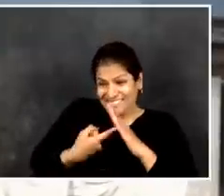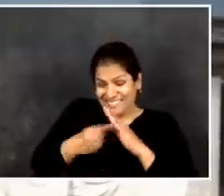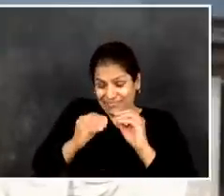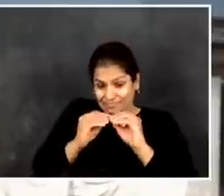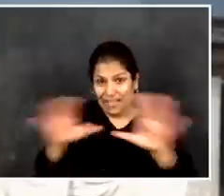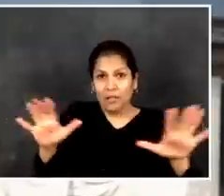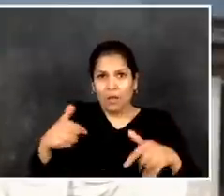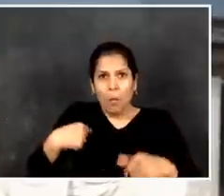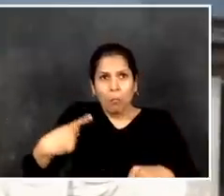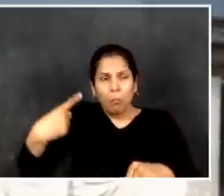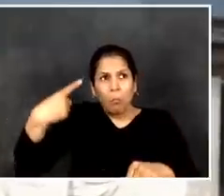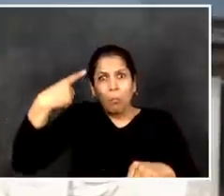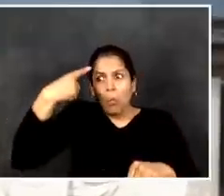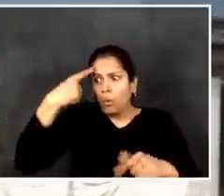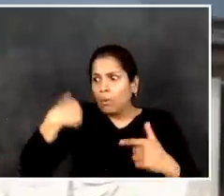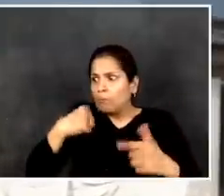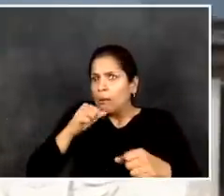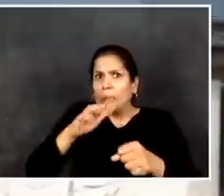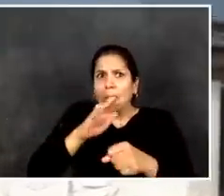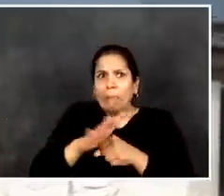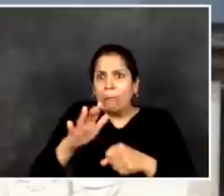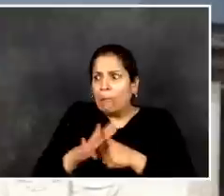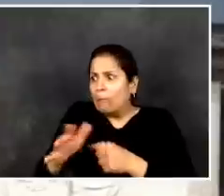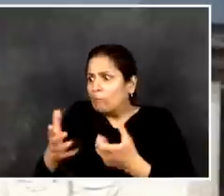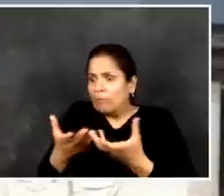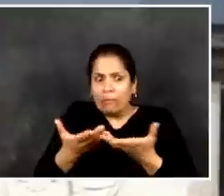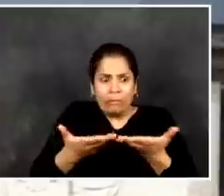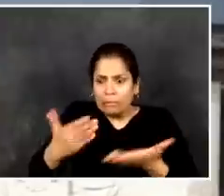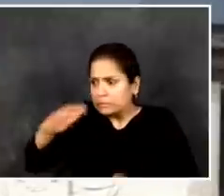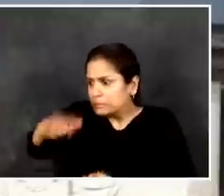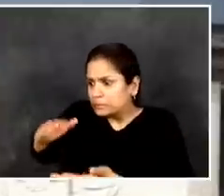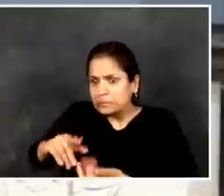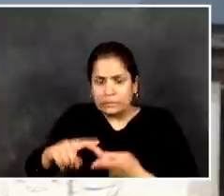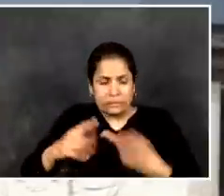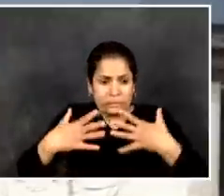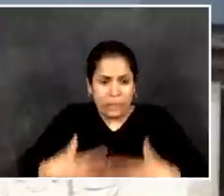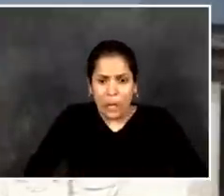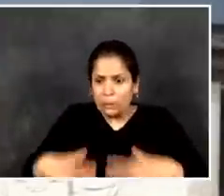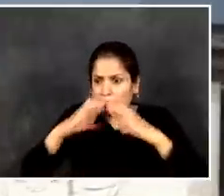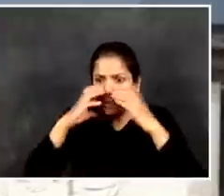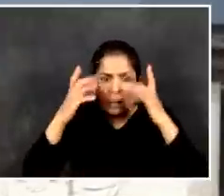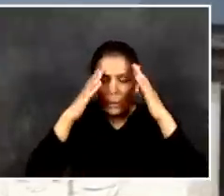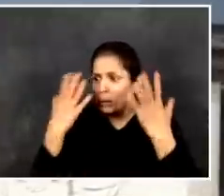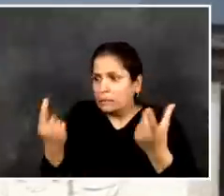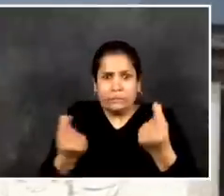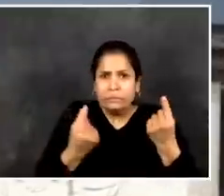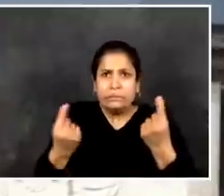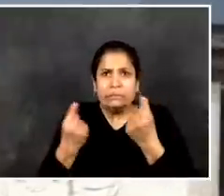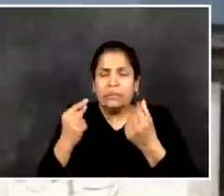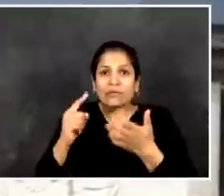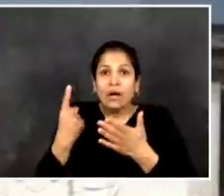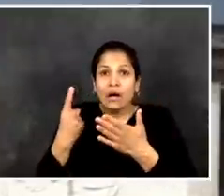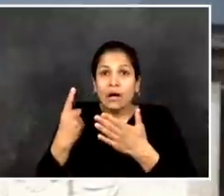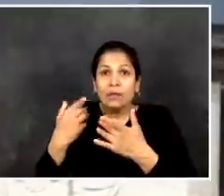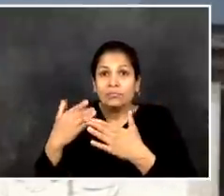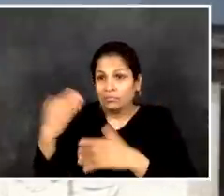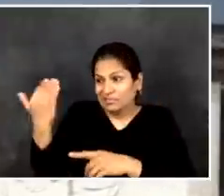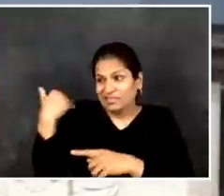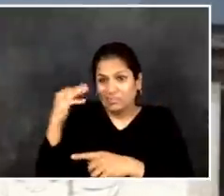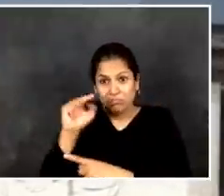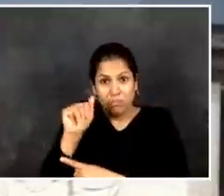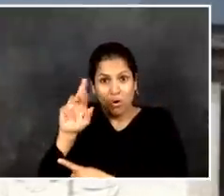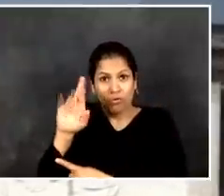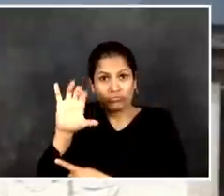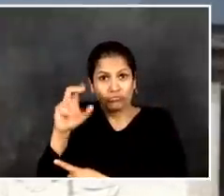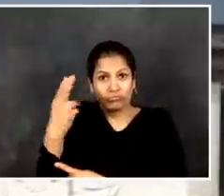beginning of March, as this was going on, you know, we thought our supply chain was holding.